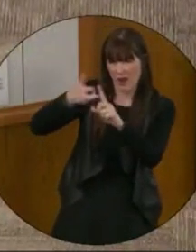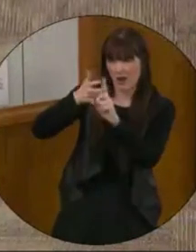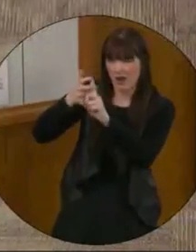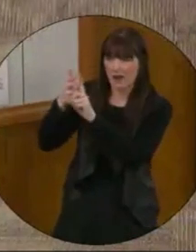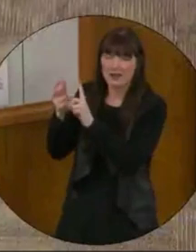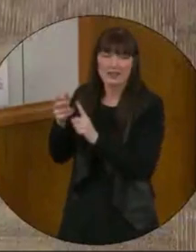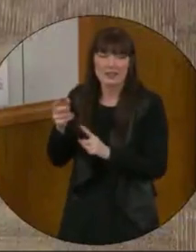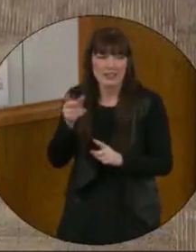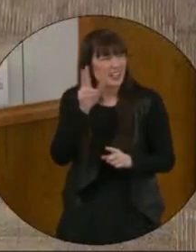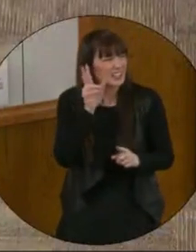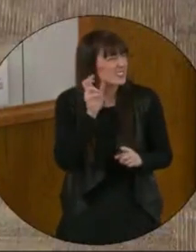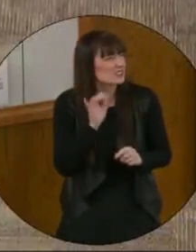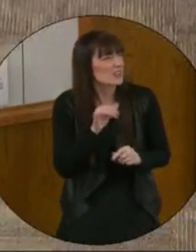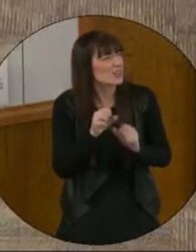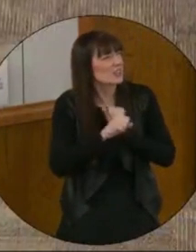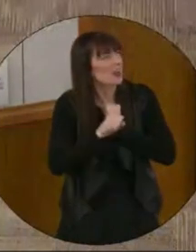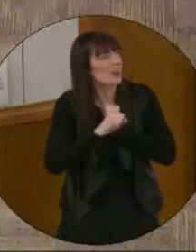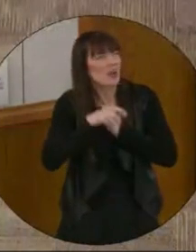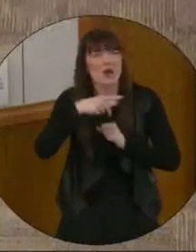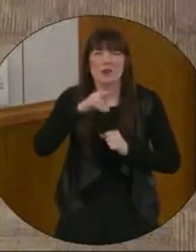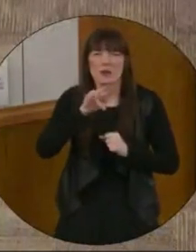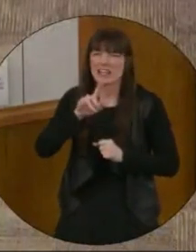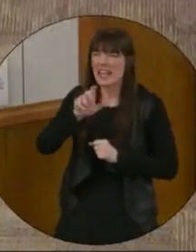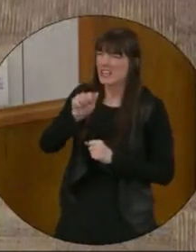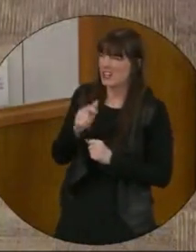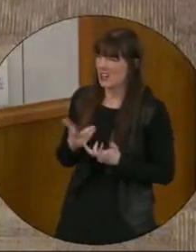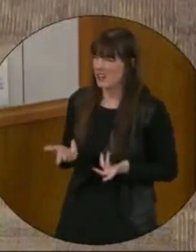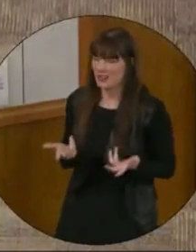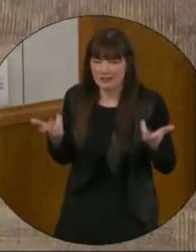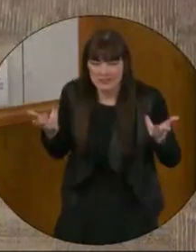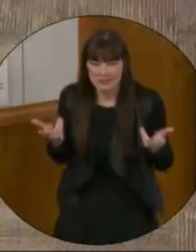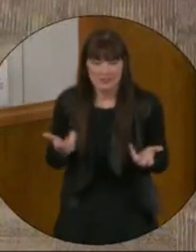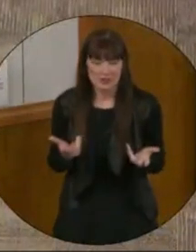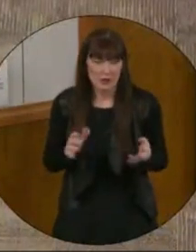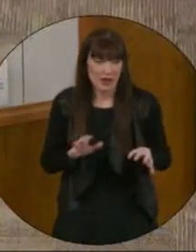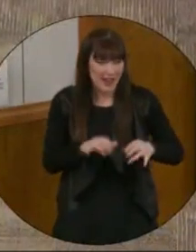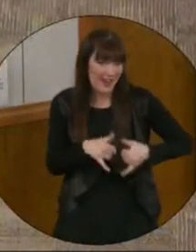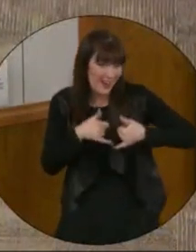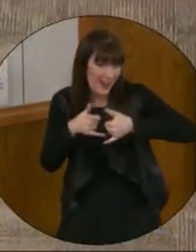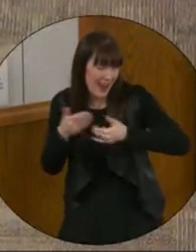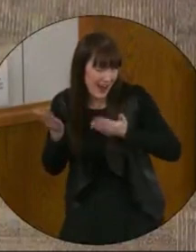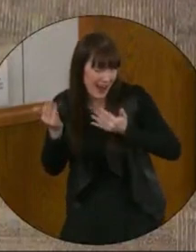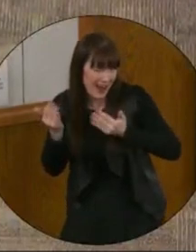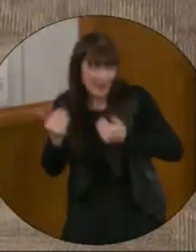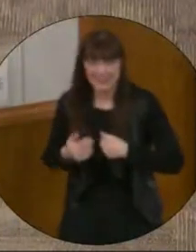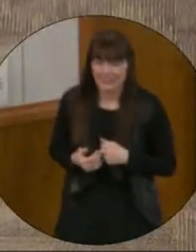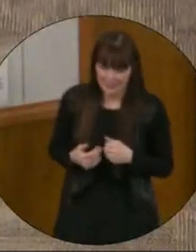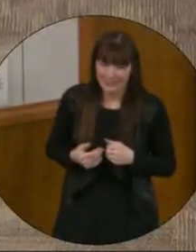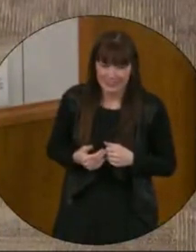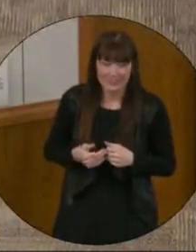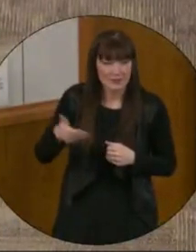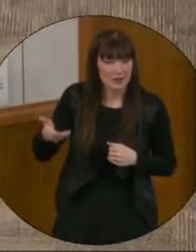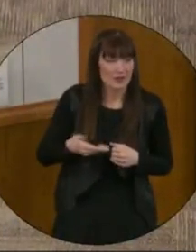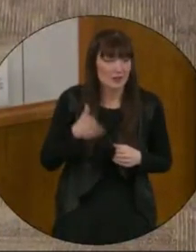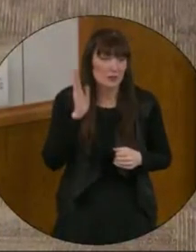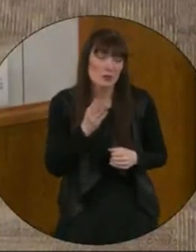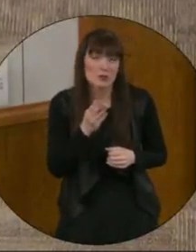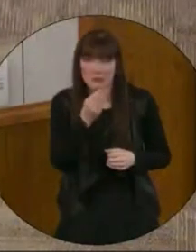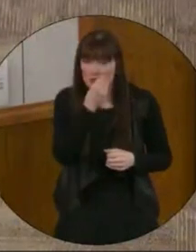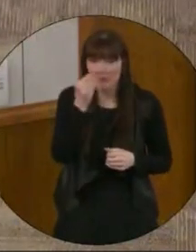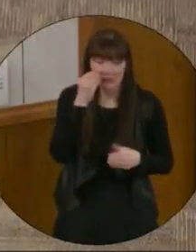sounds like propaganda, and I wonder what the takeaway gift will be for teachers who come to this district next year. Is it going to be a flower